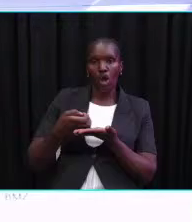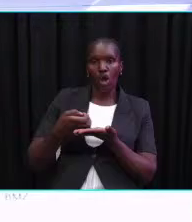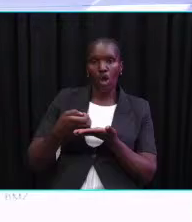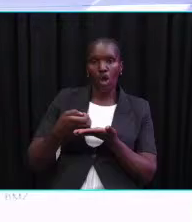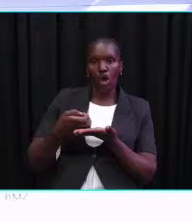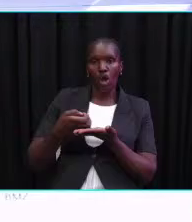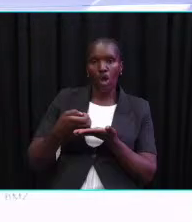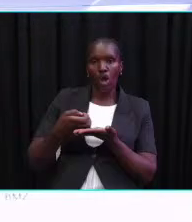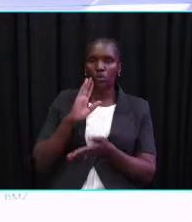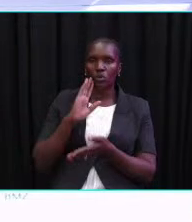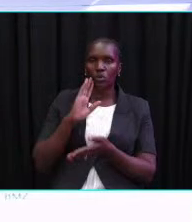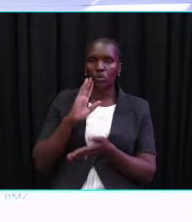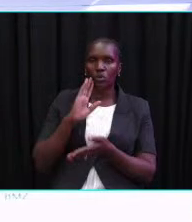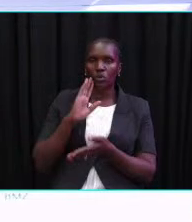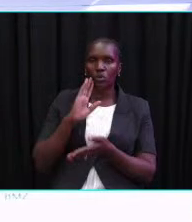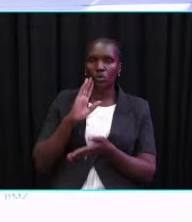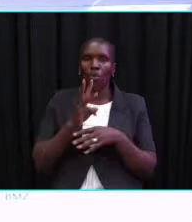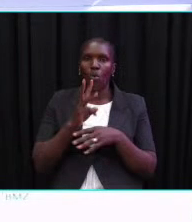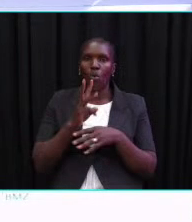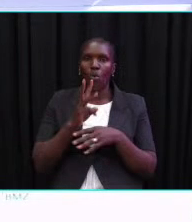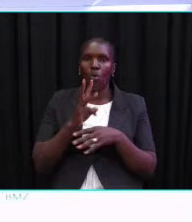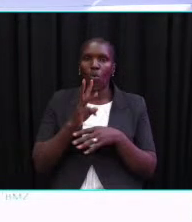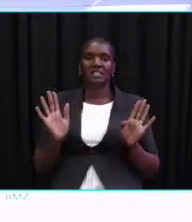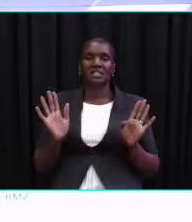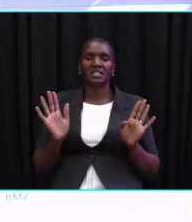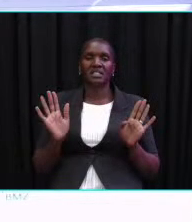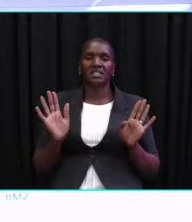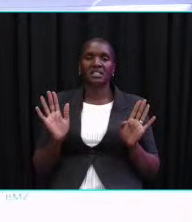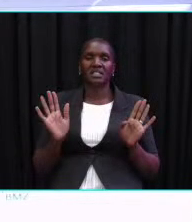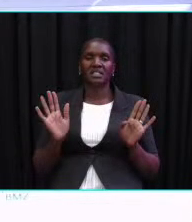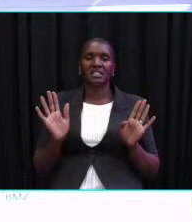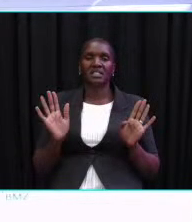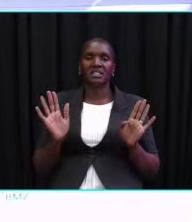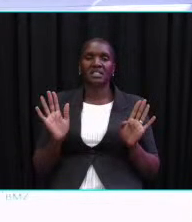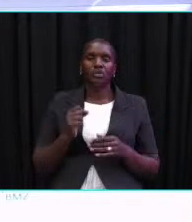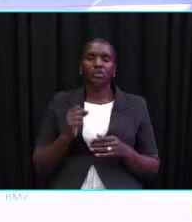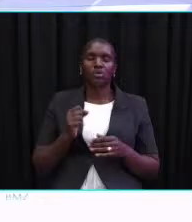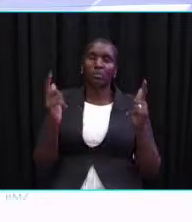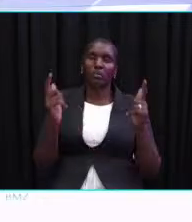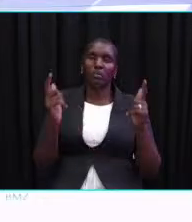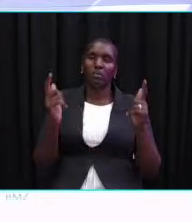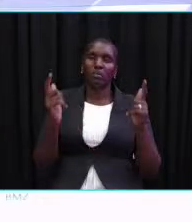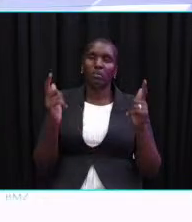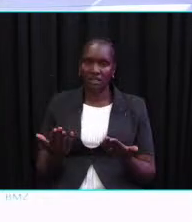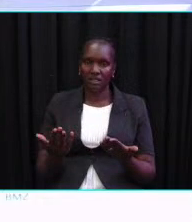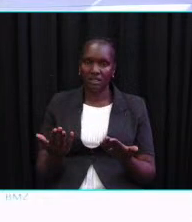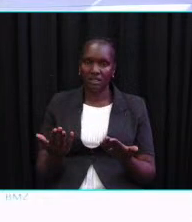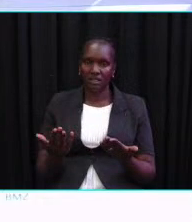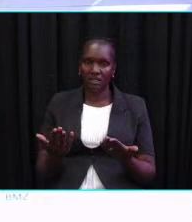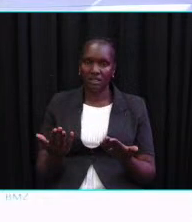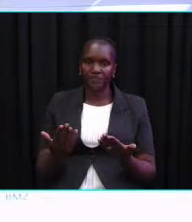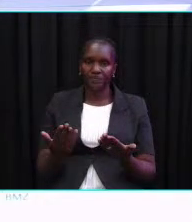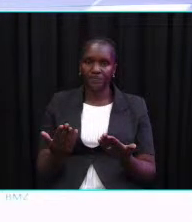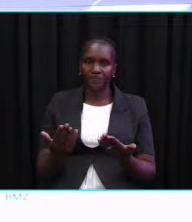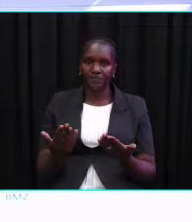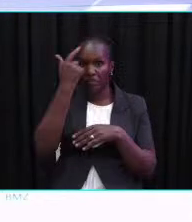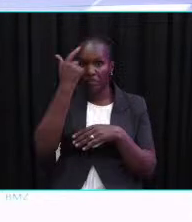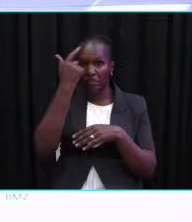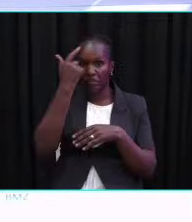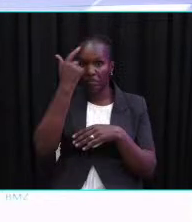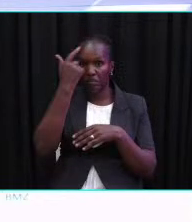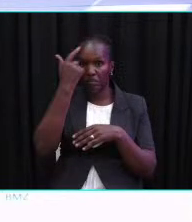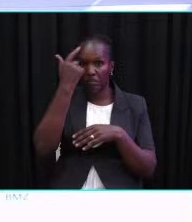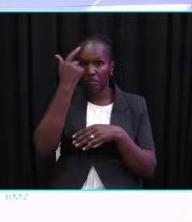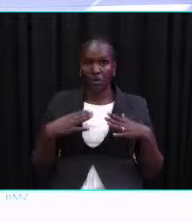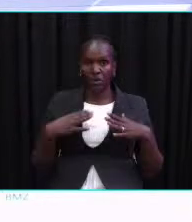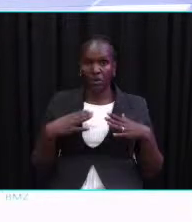Water and most of the inland water bodies, which are also part of the blue economy. As